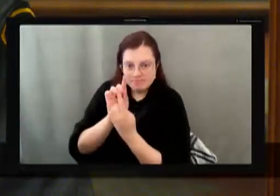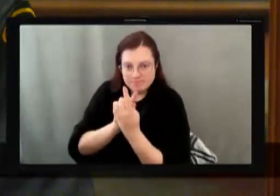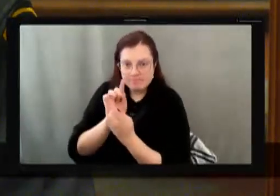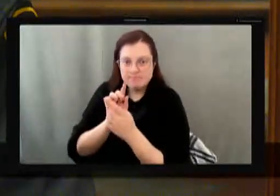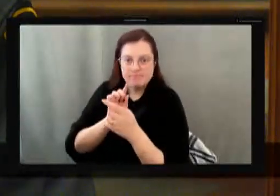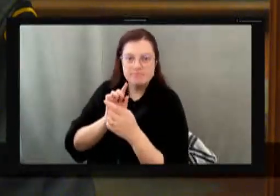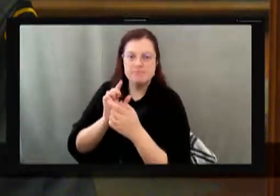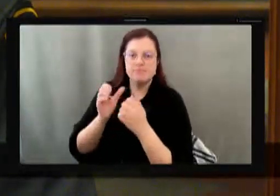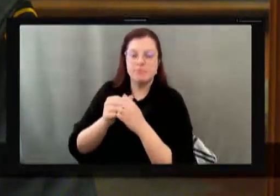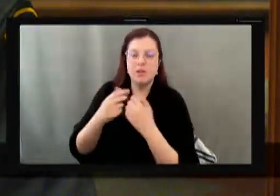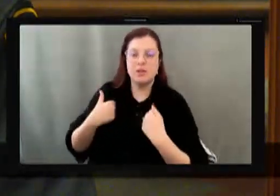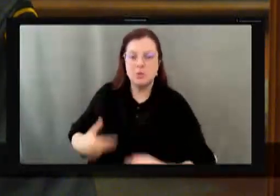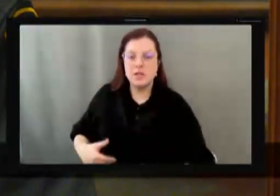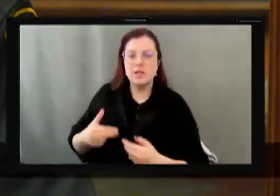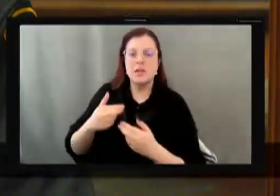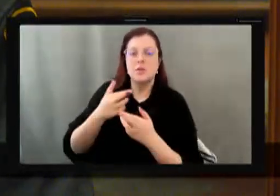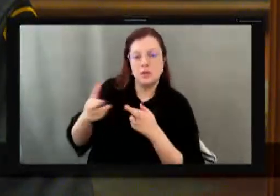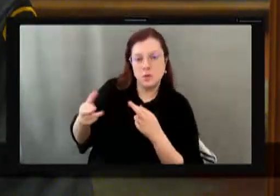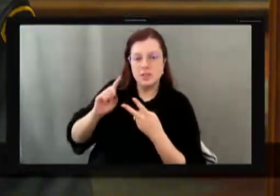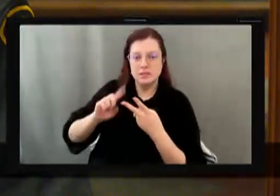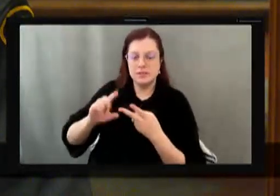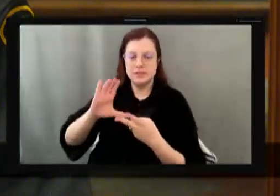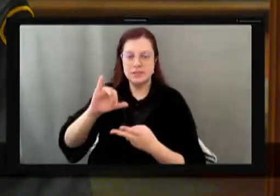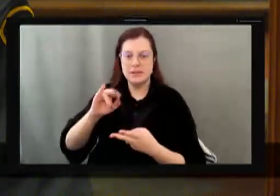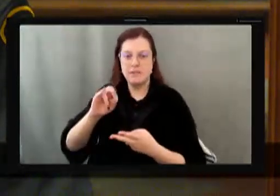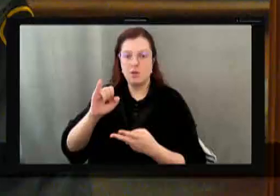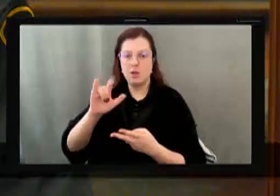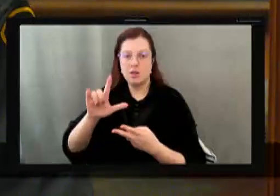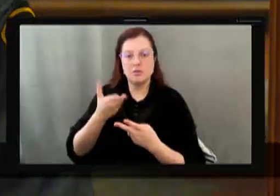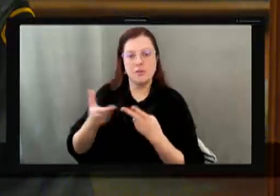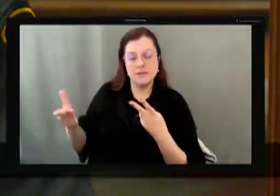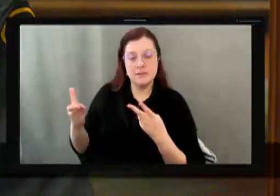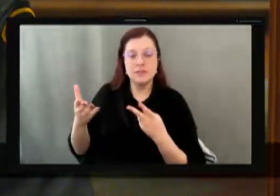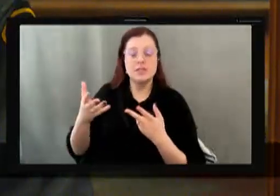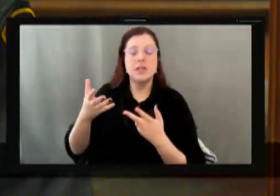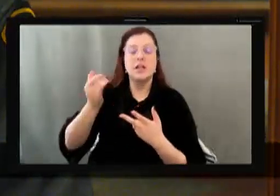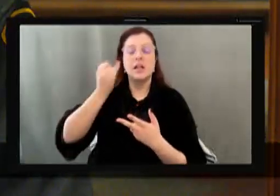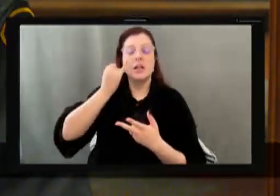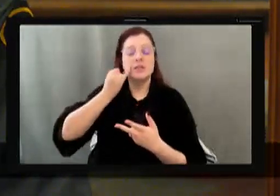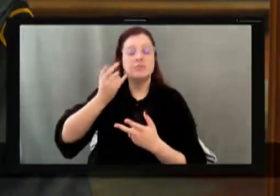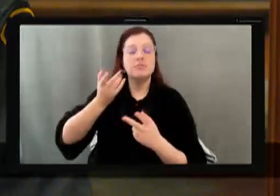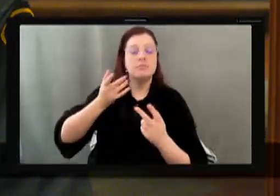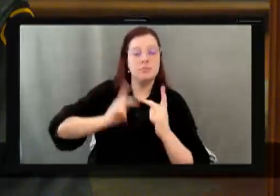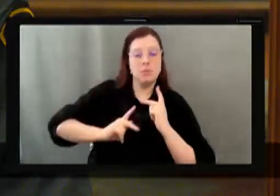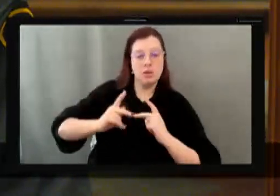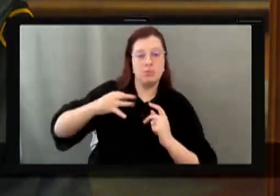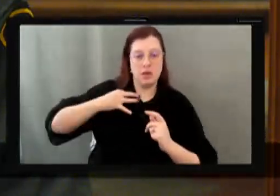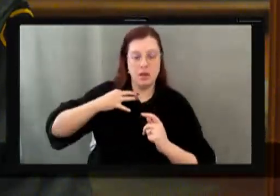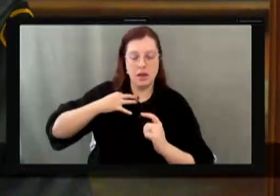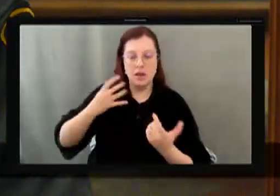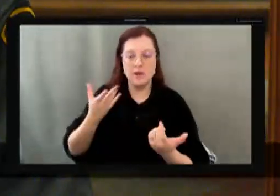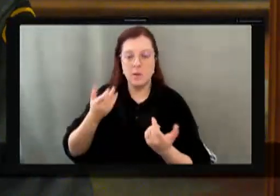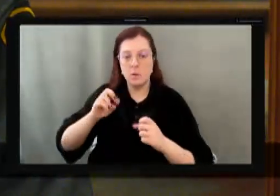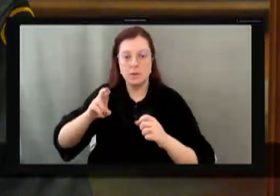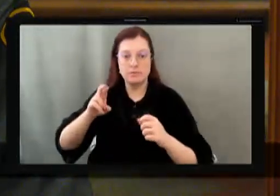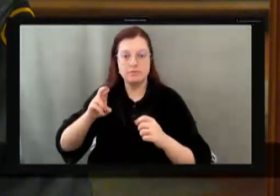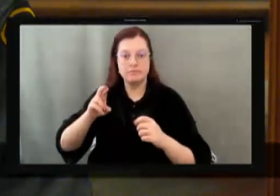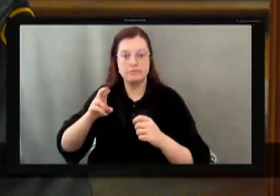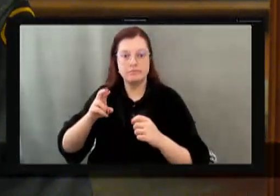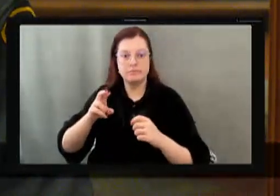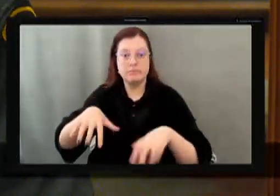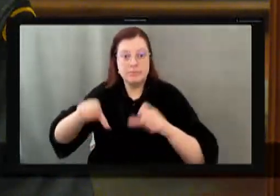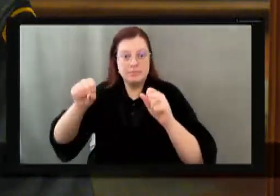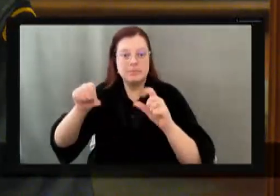service. We have anybody applying to take the exam or has passed the exam has received constant communication from our